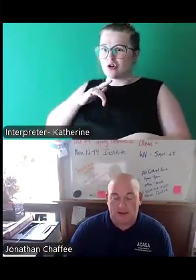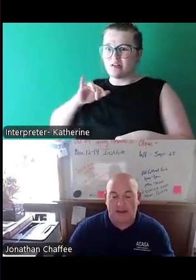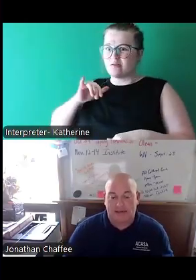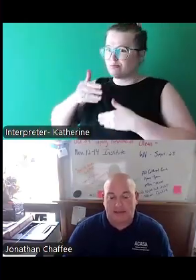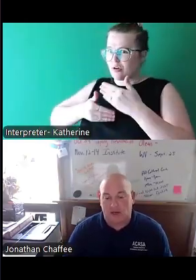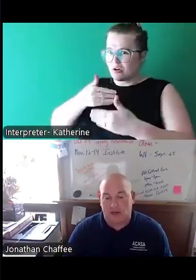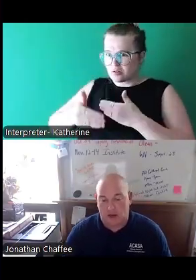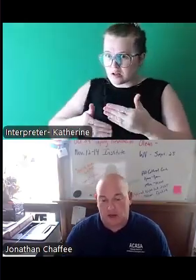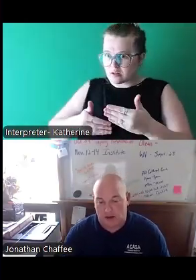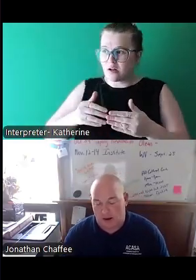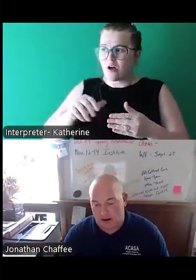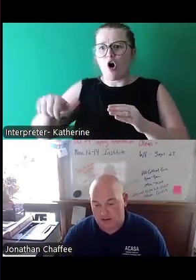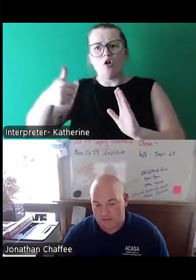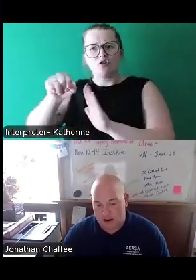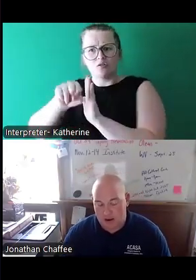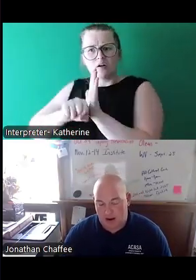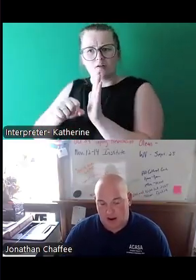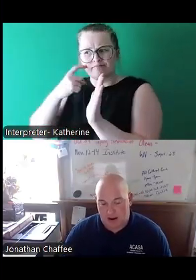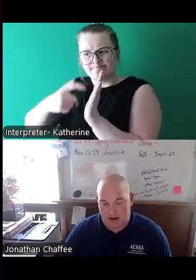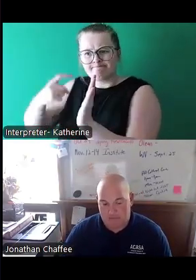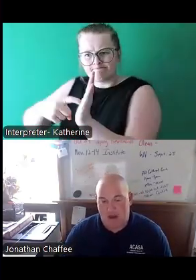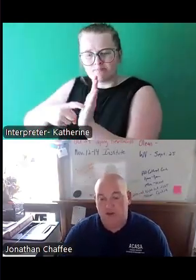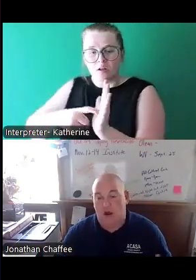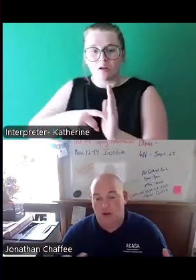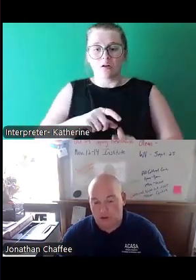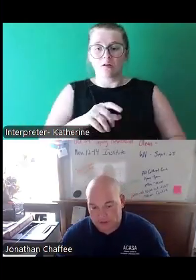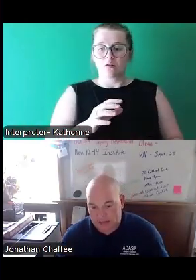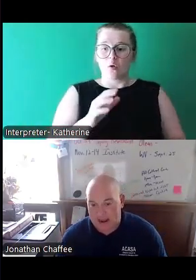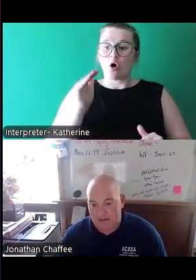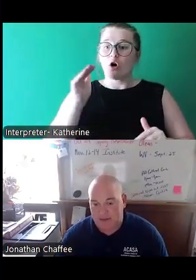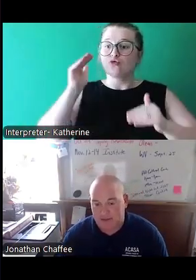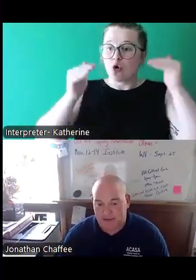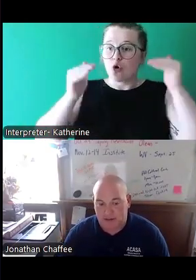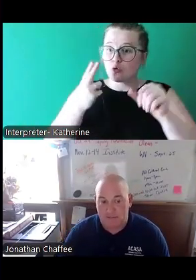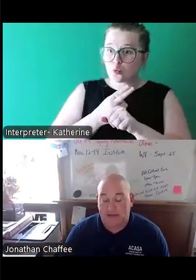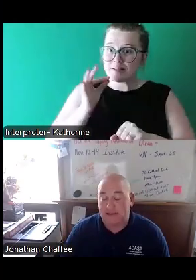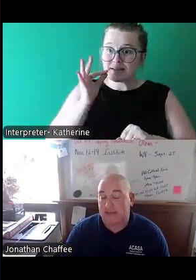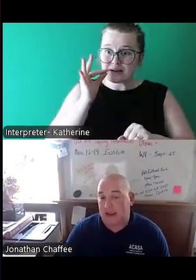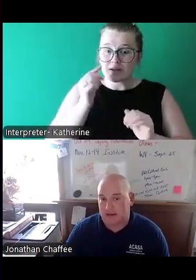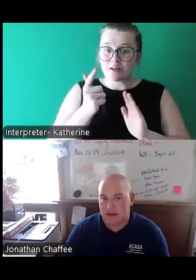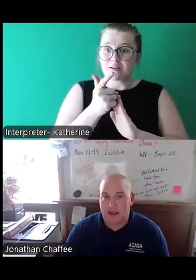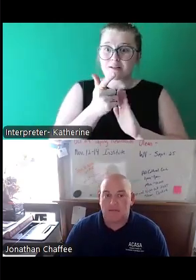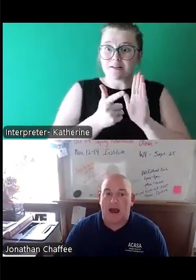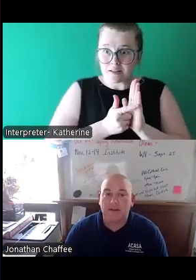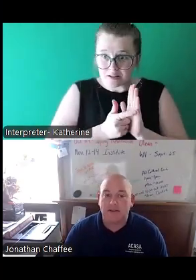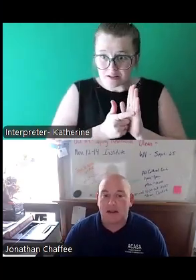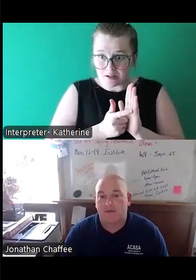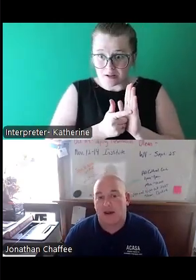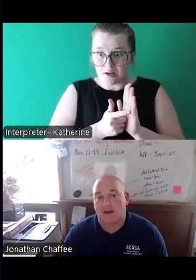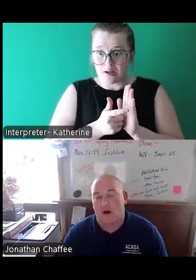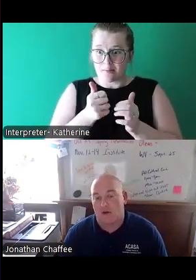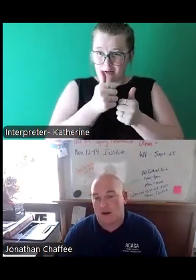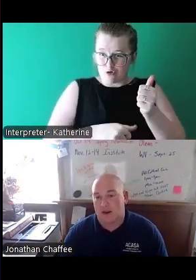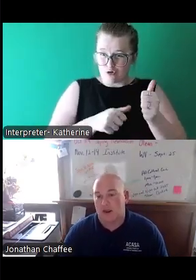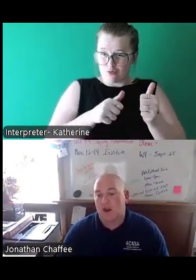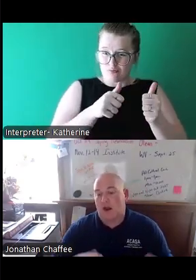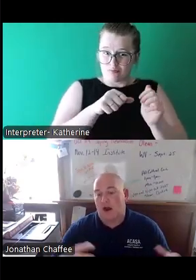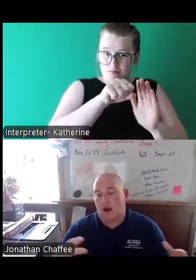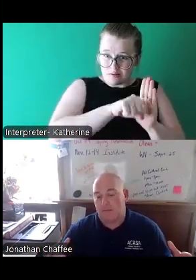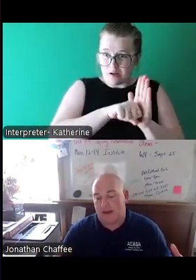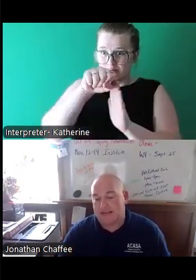the legalization of adult use cannabis is done by states. How does that affect